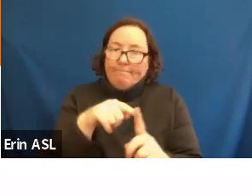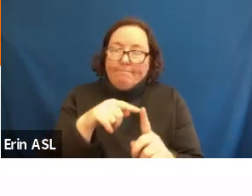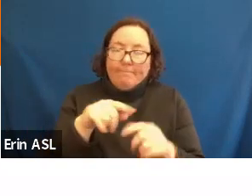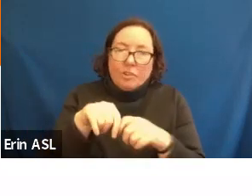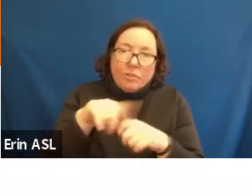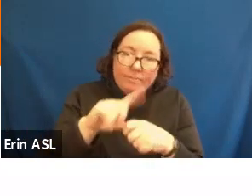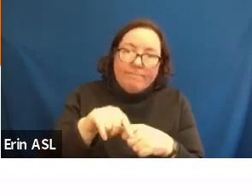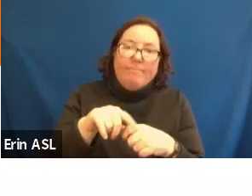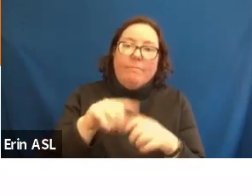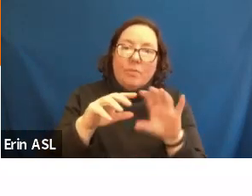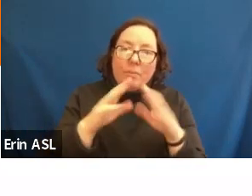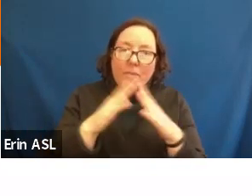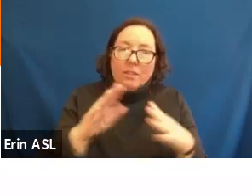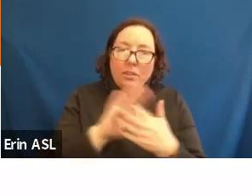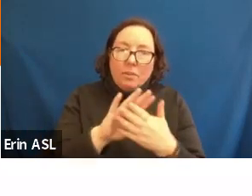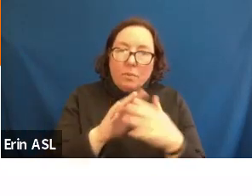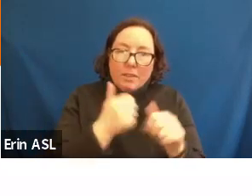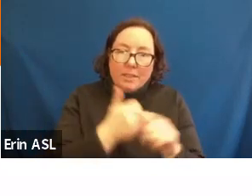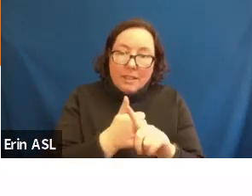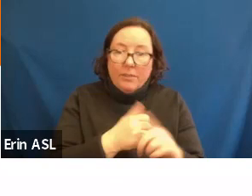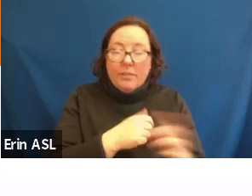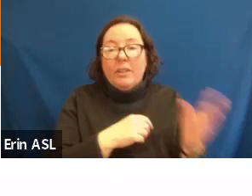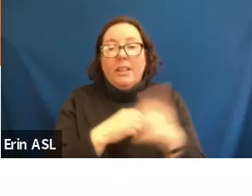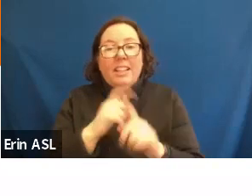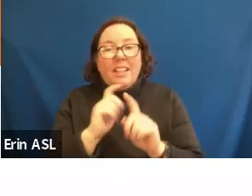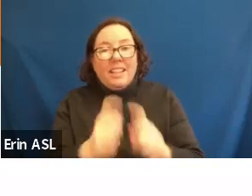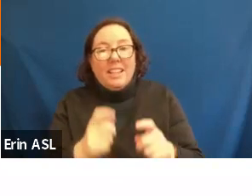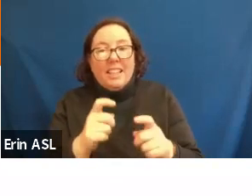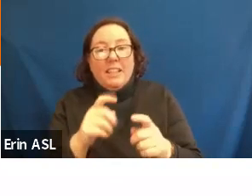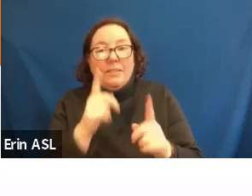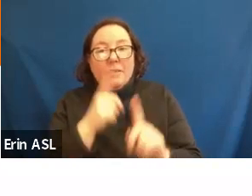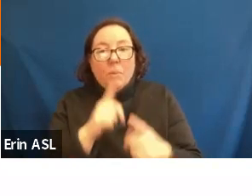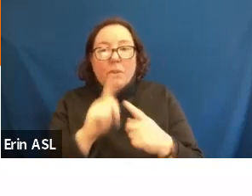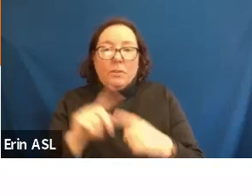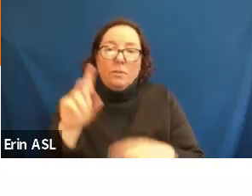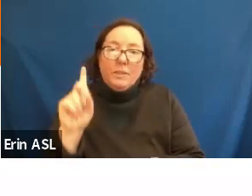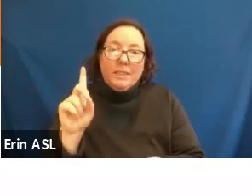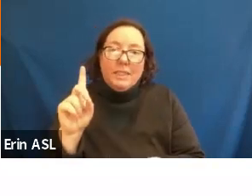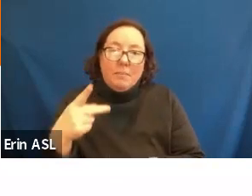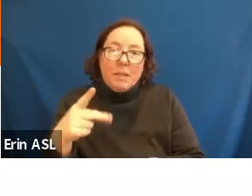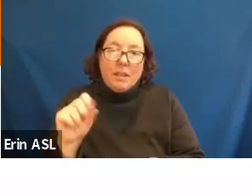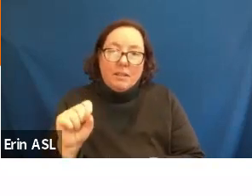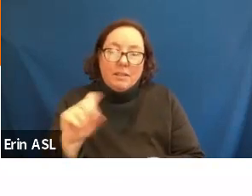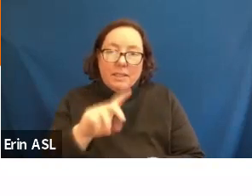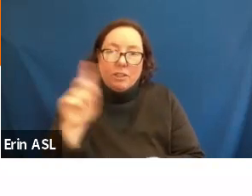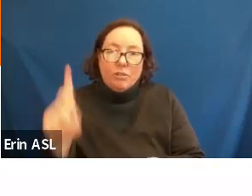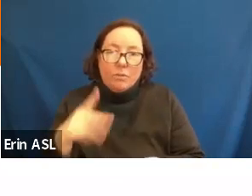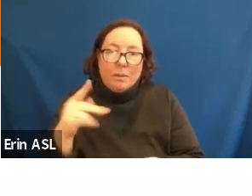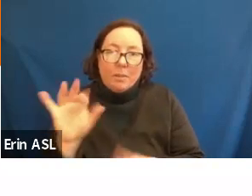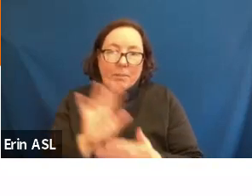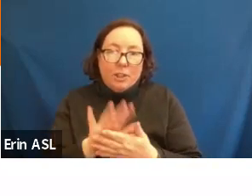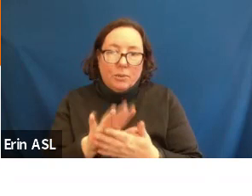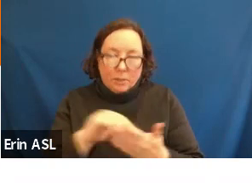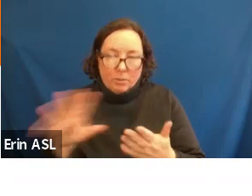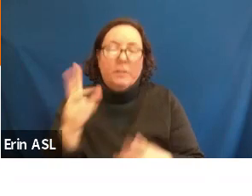So this gives points to BPS, to DPS students. Yes. So that is